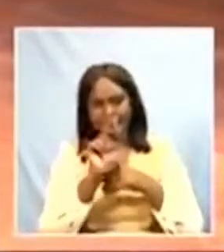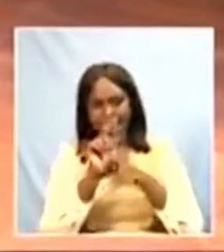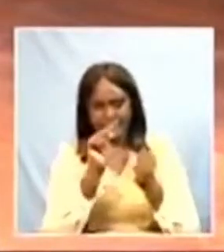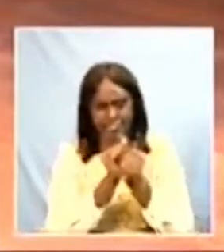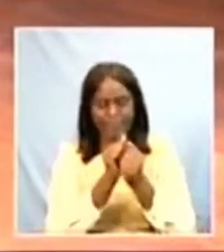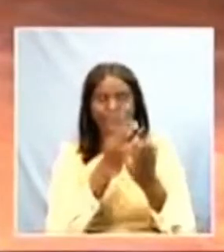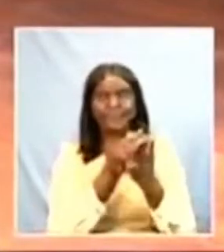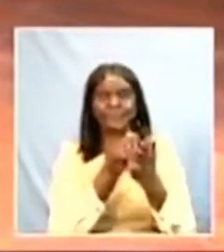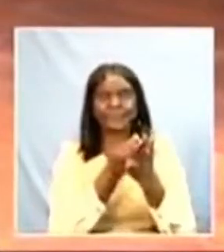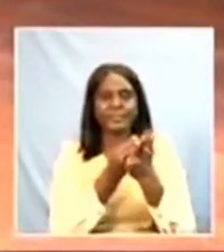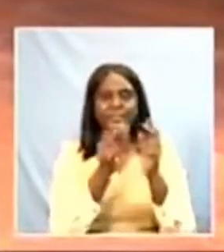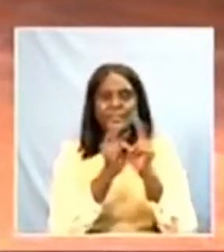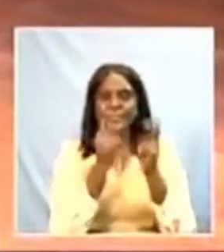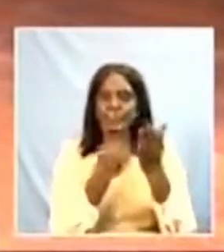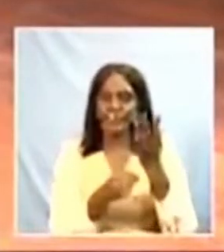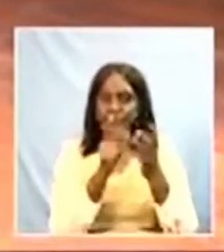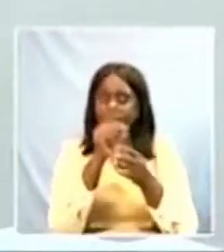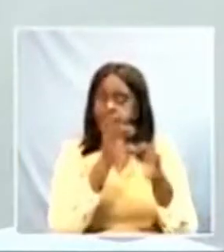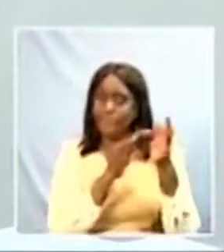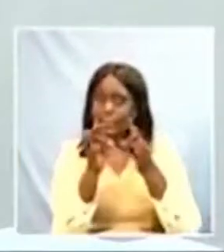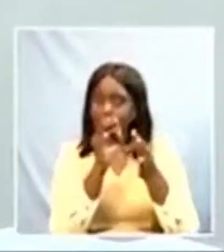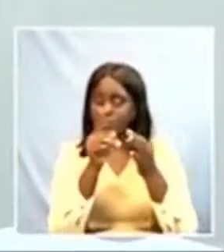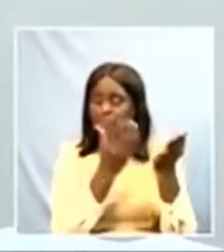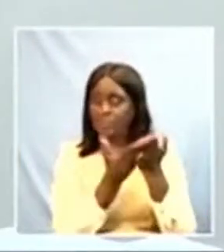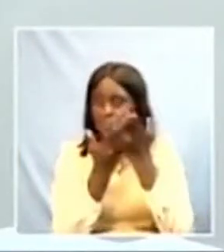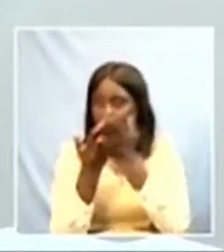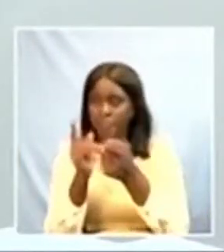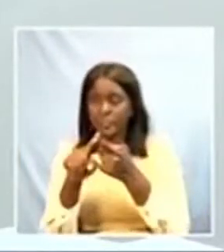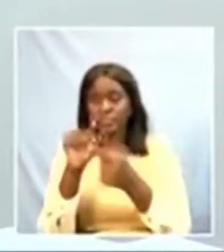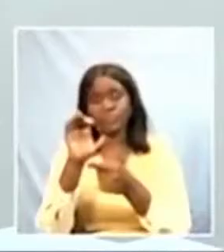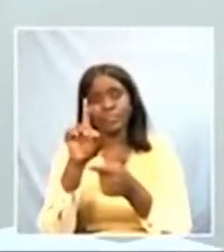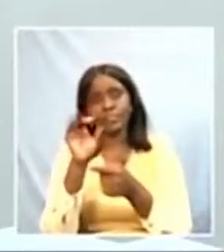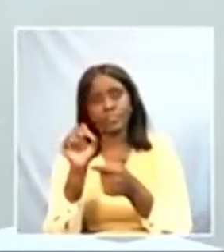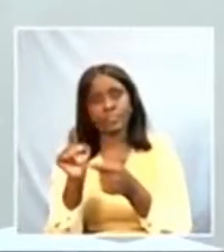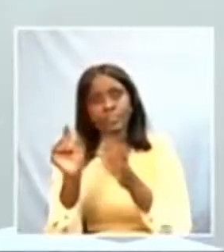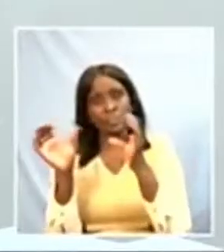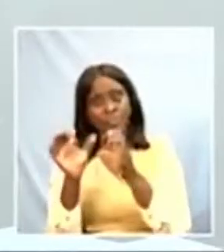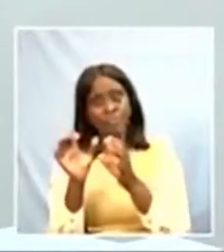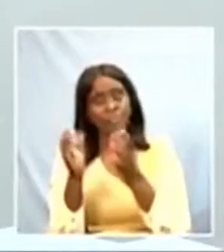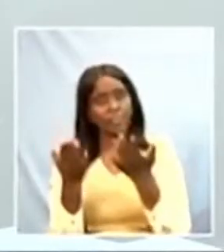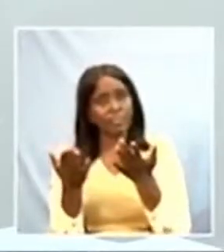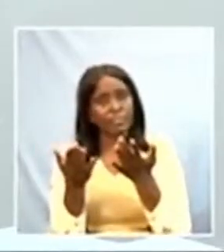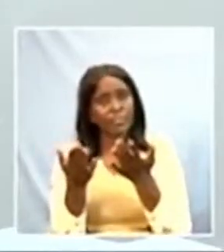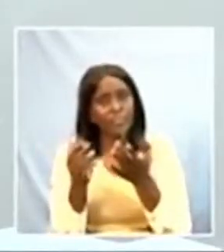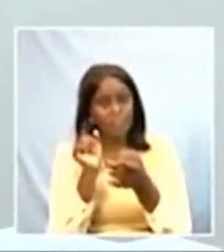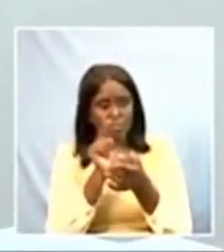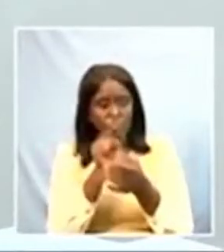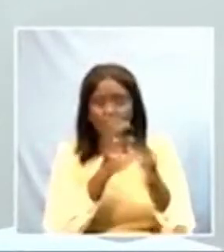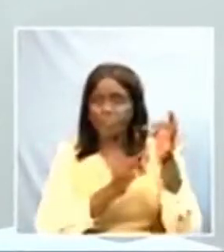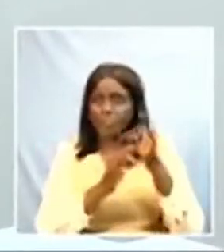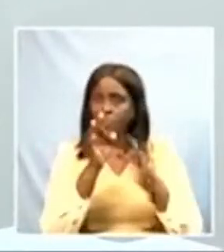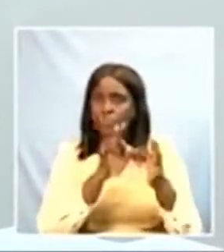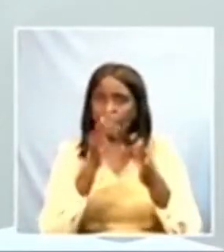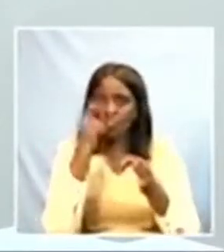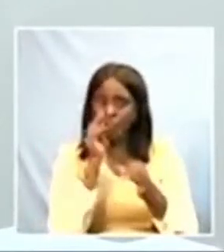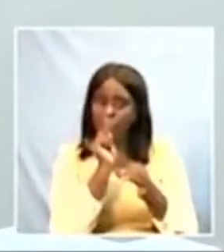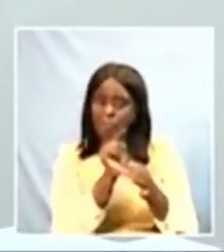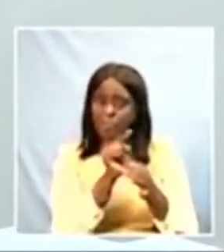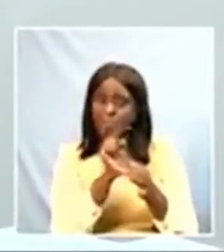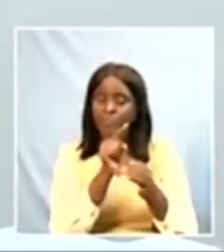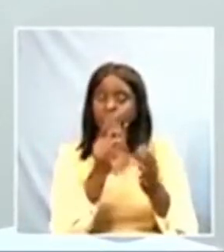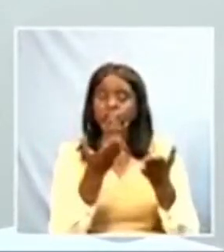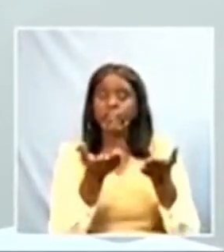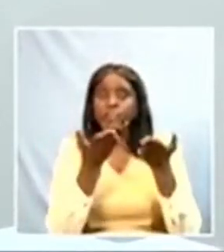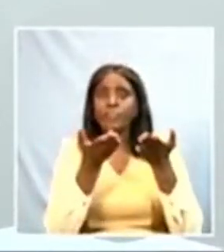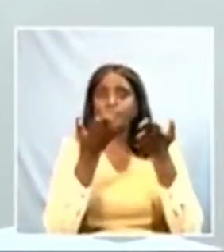the funds. So that was the justification you took to the CDF committee? What was the justification for the